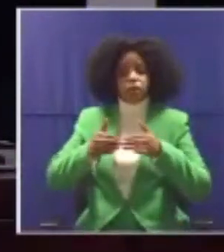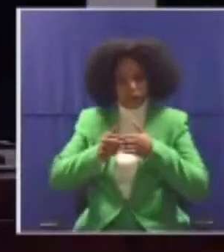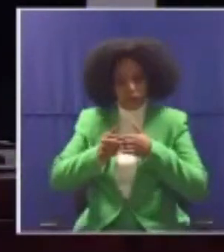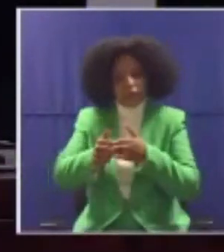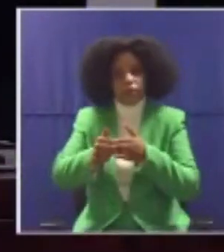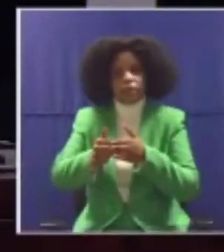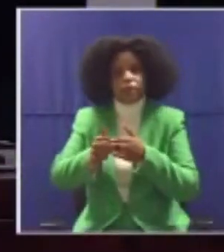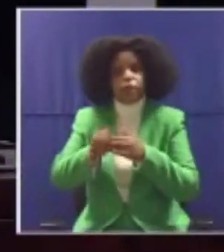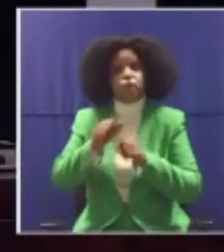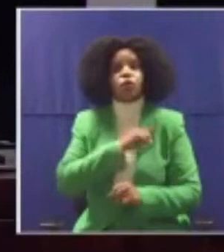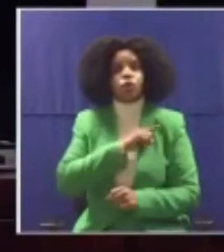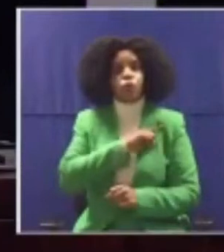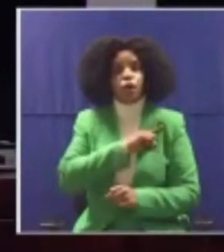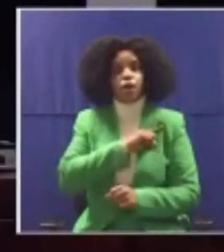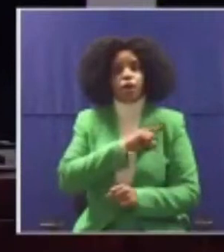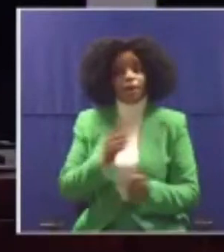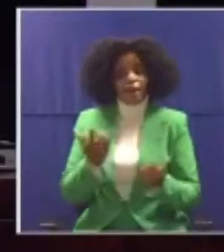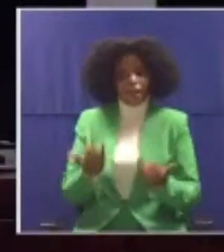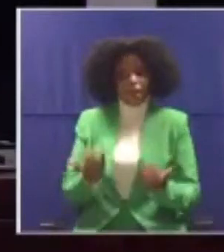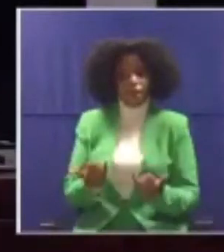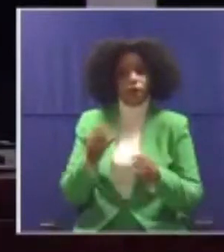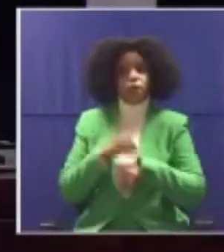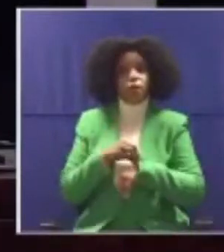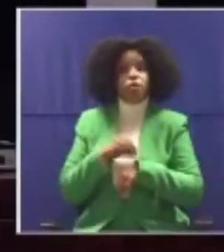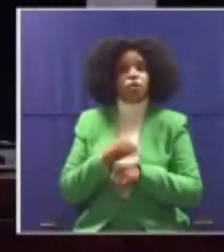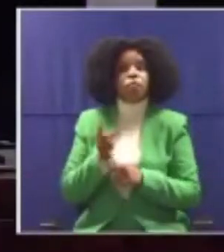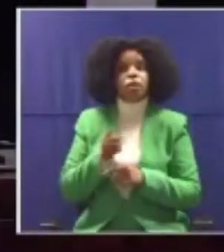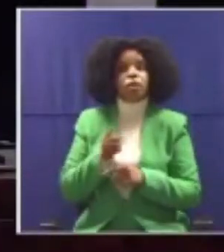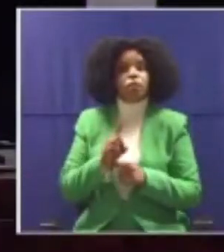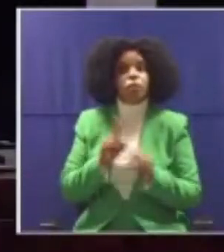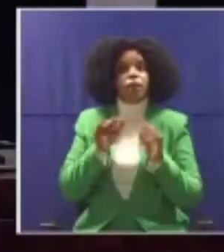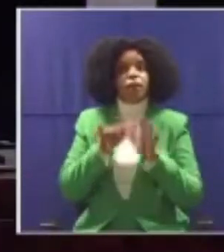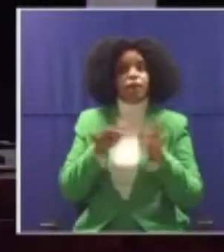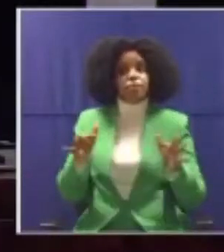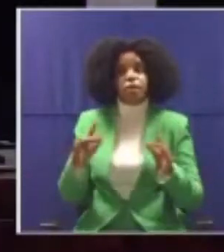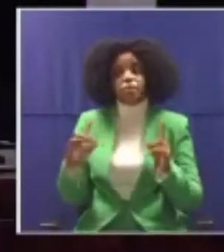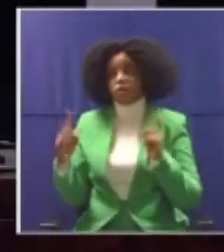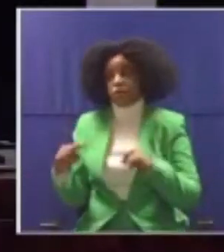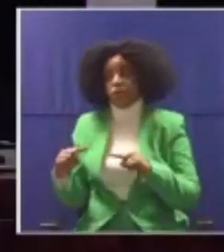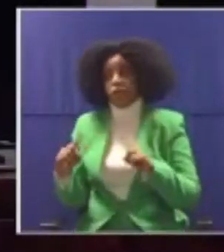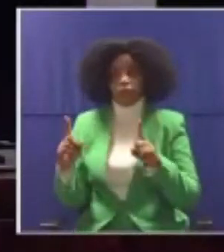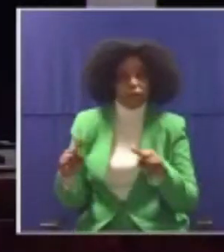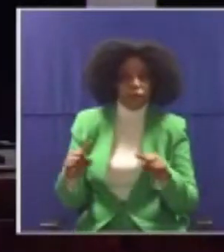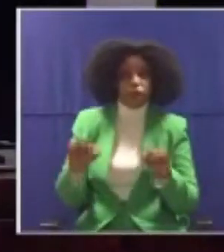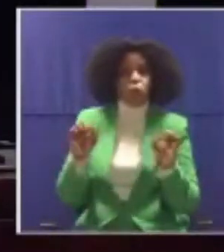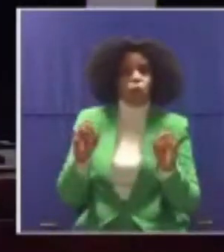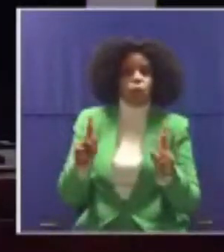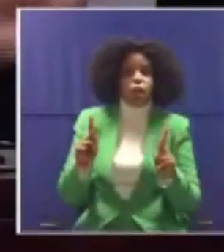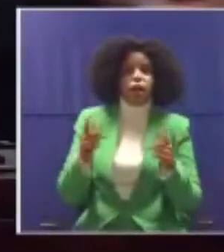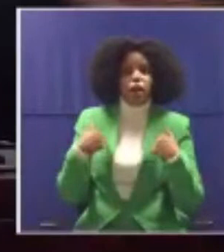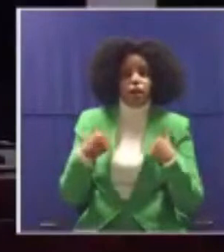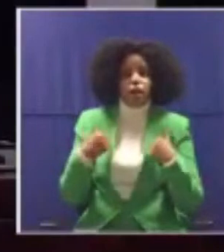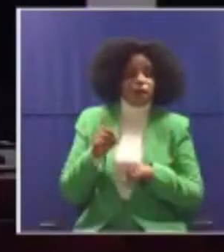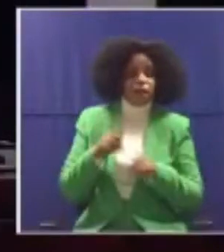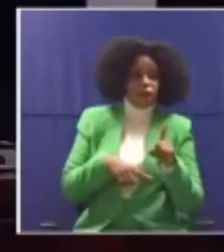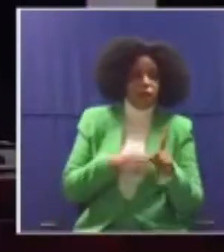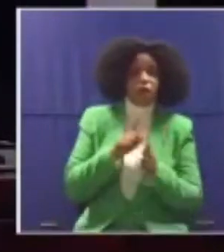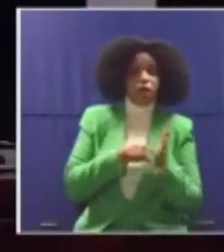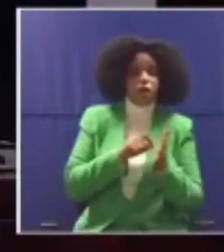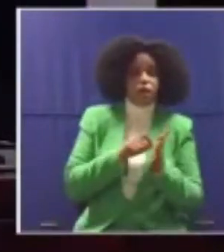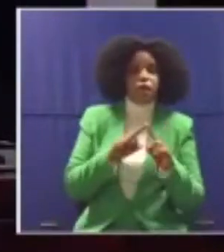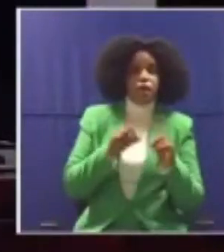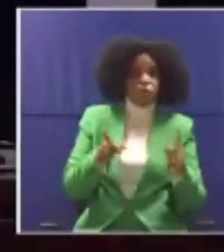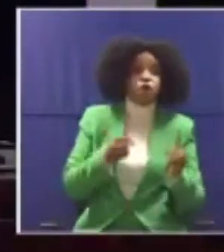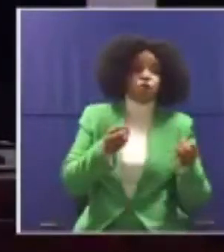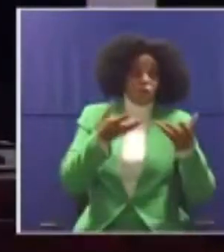problem where people are making deals, okay, we have not won elections, but if you give us this post,